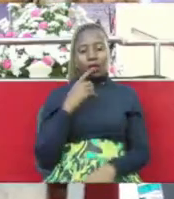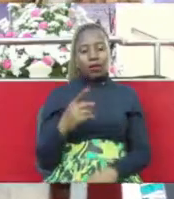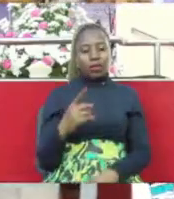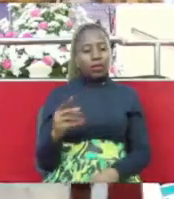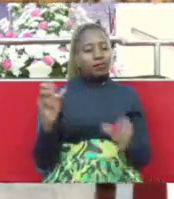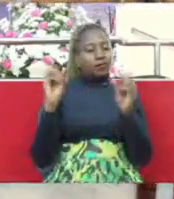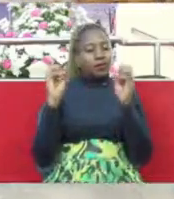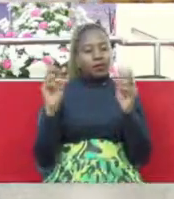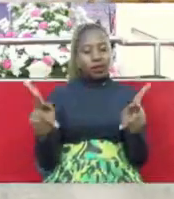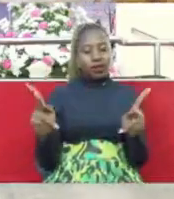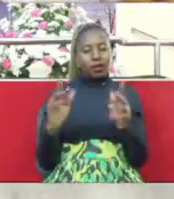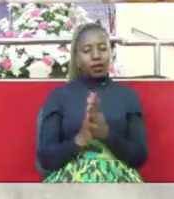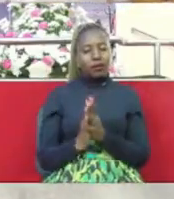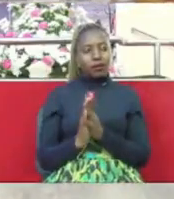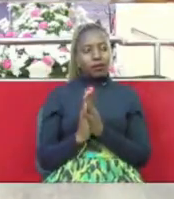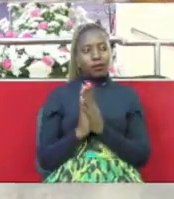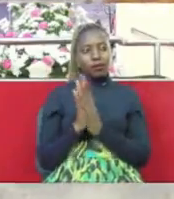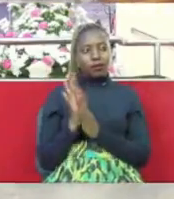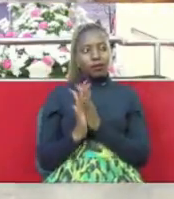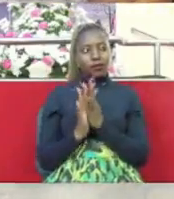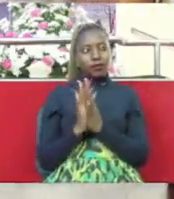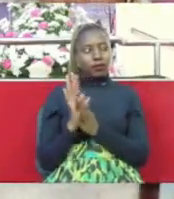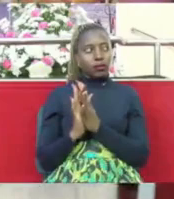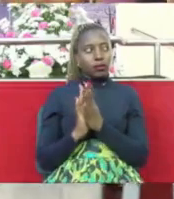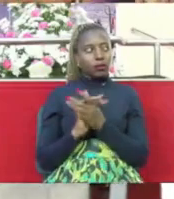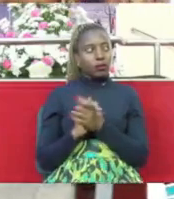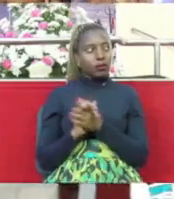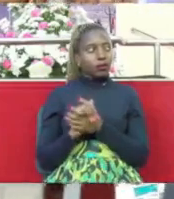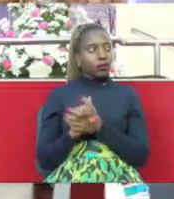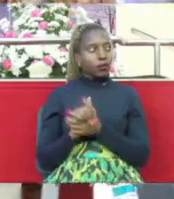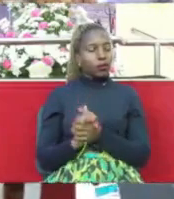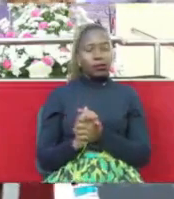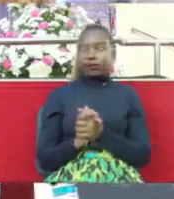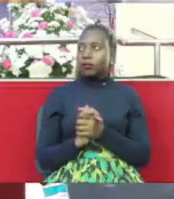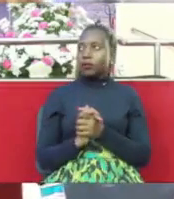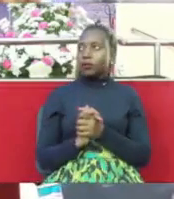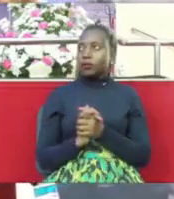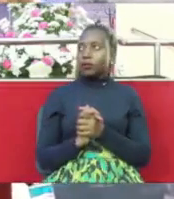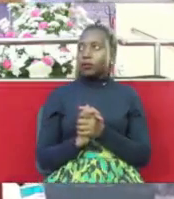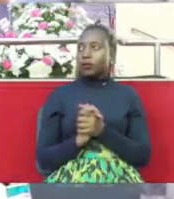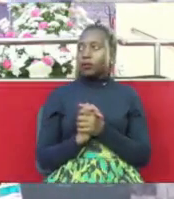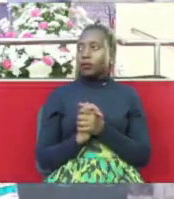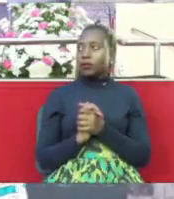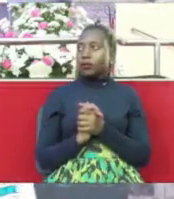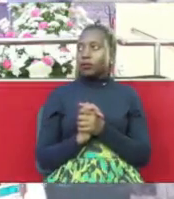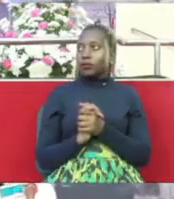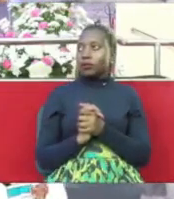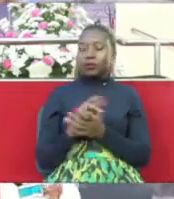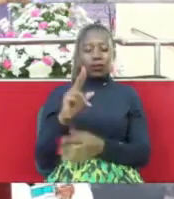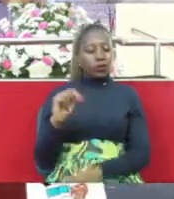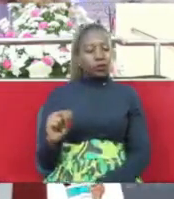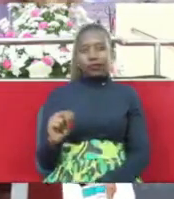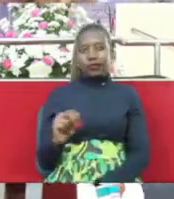sawa, maana kuenda ikakuwa kumebaraka ya mali imekuja na ukisema yote ni sawa. No, it's not okay. Sio sawa kwa kweli. It's